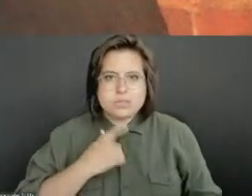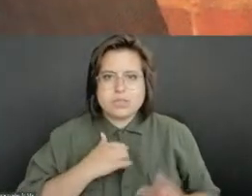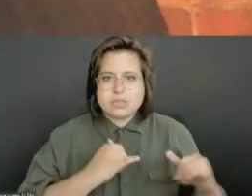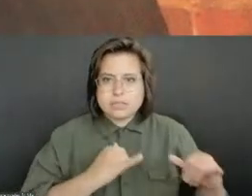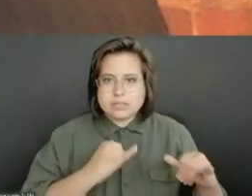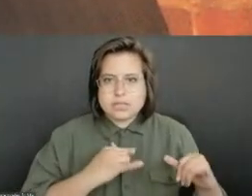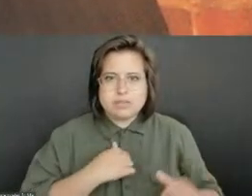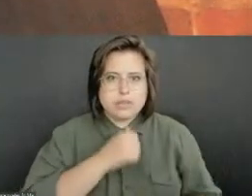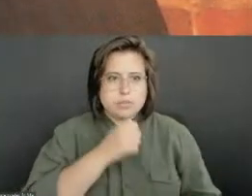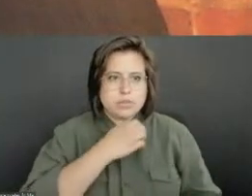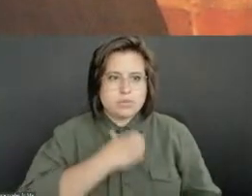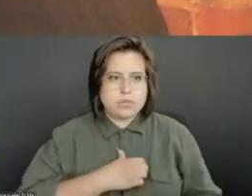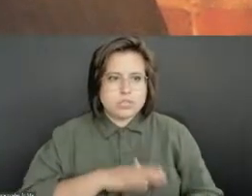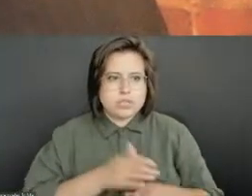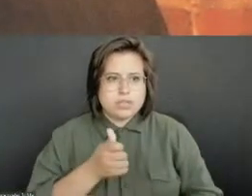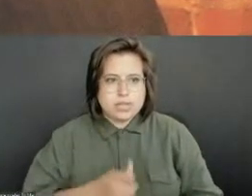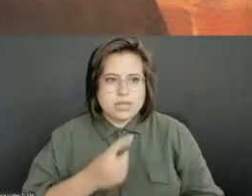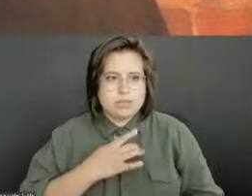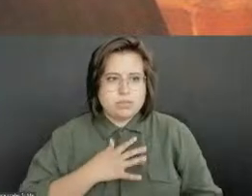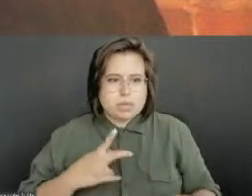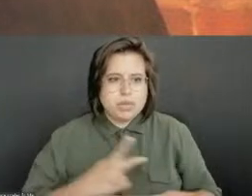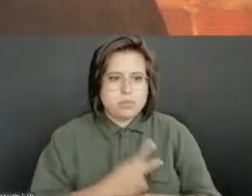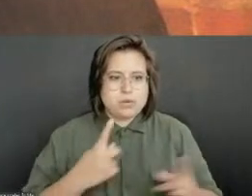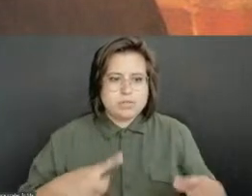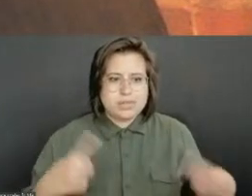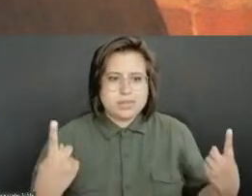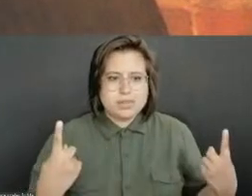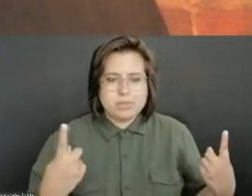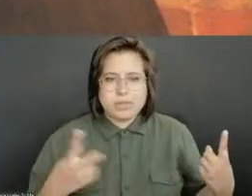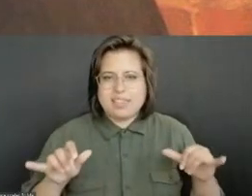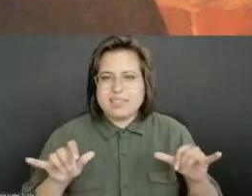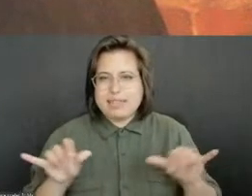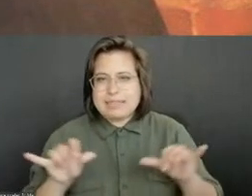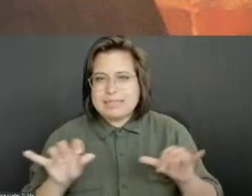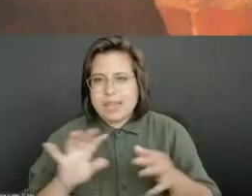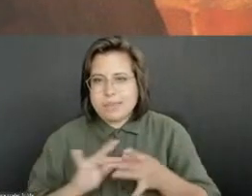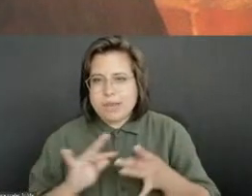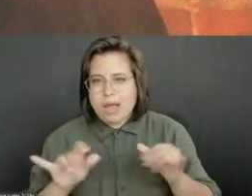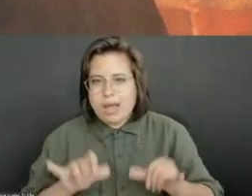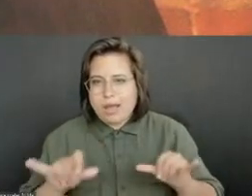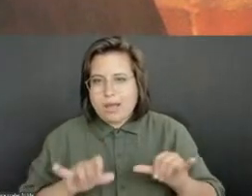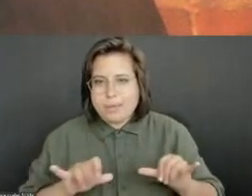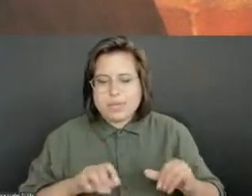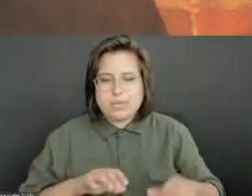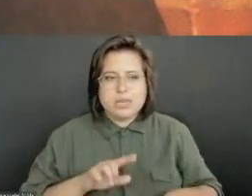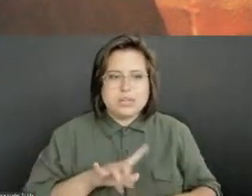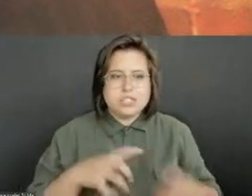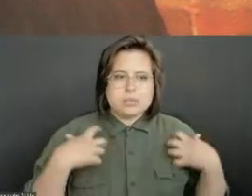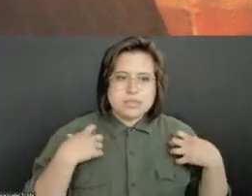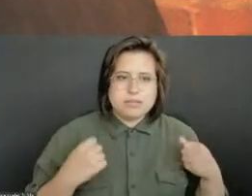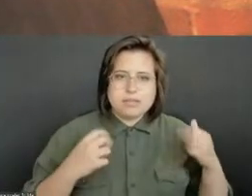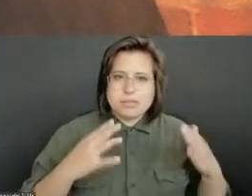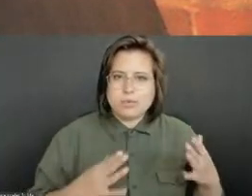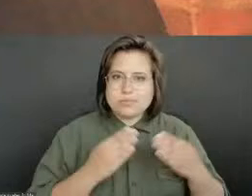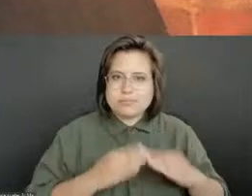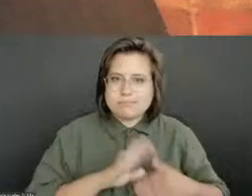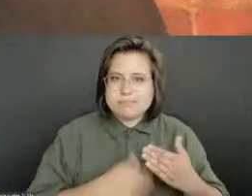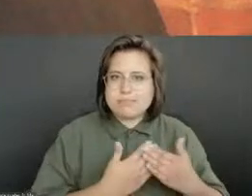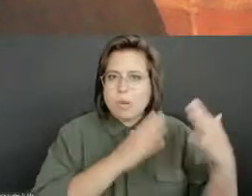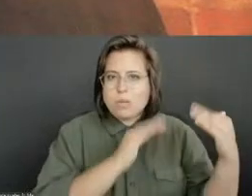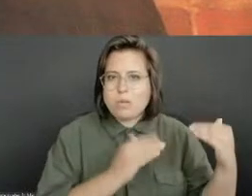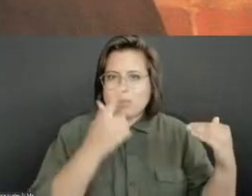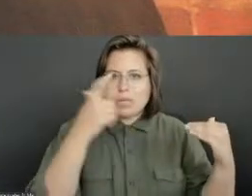it on anybody. I wouldn't wish it on my worst enemy. And she was a vibrant, healthy person who lost all hope because the virus took away